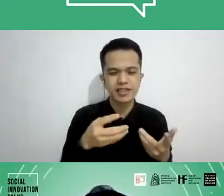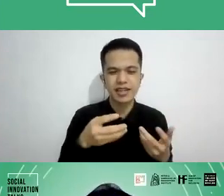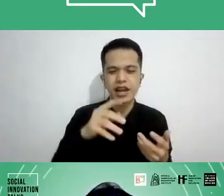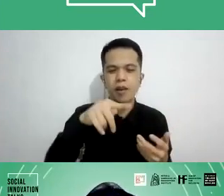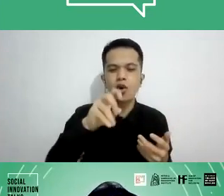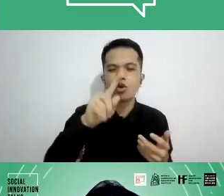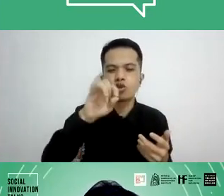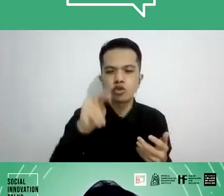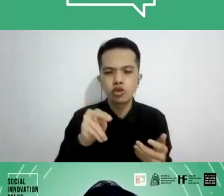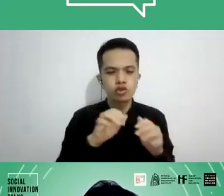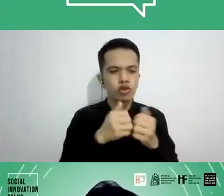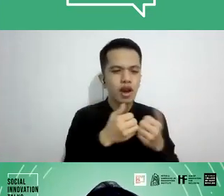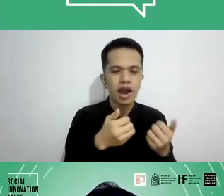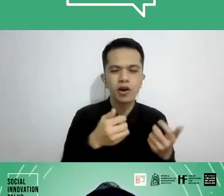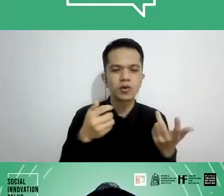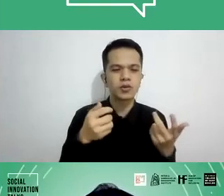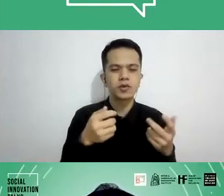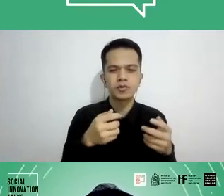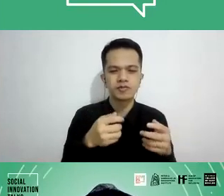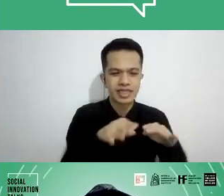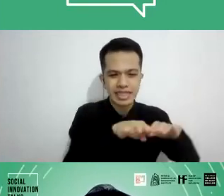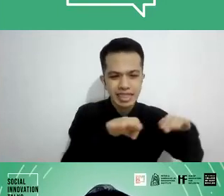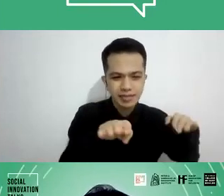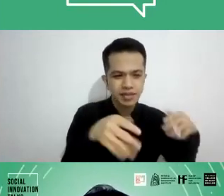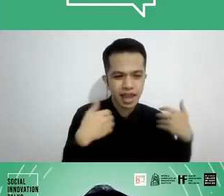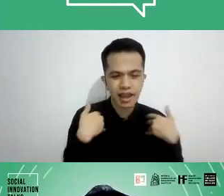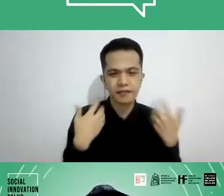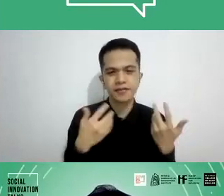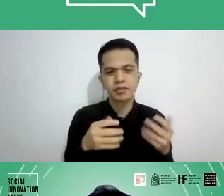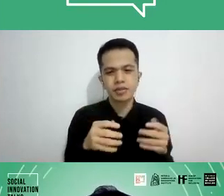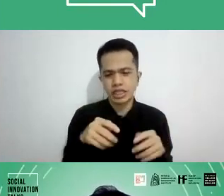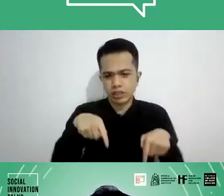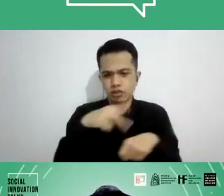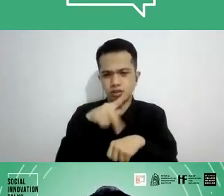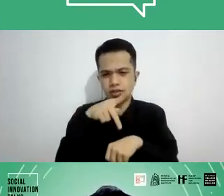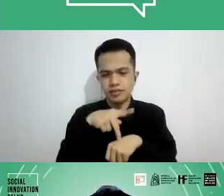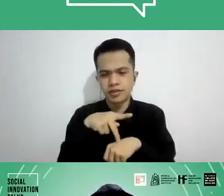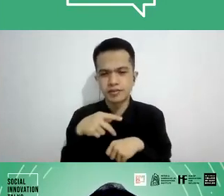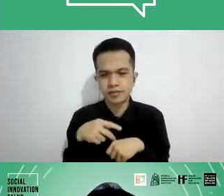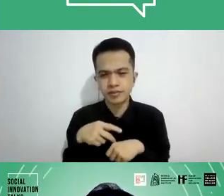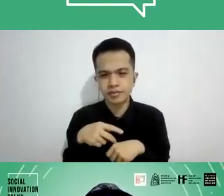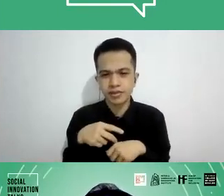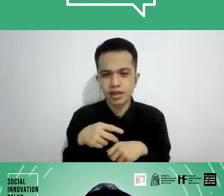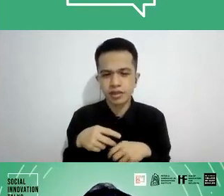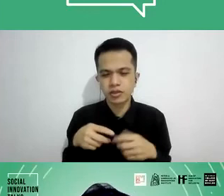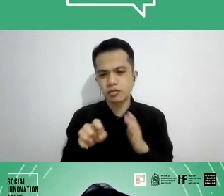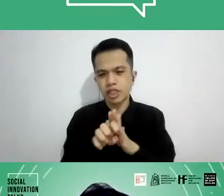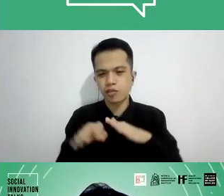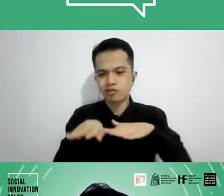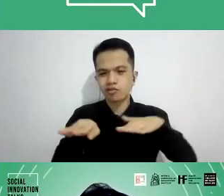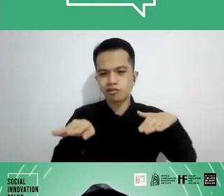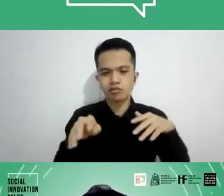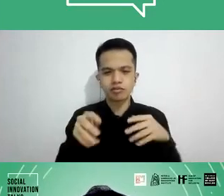how much pedestrian traffic there is. Maybe in the case of, in the Philippines, congestion in terms of public